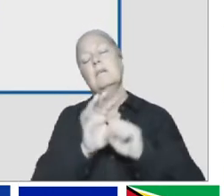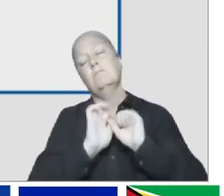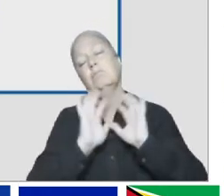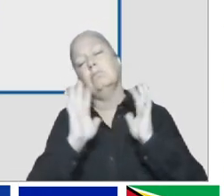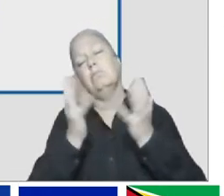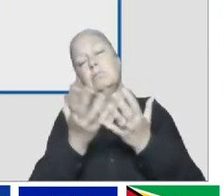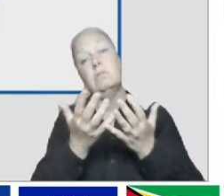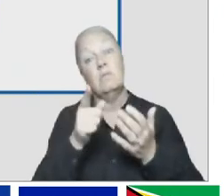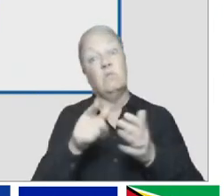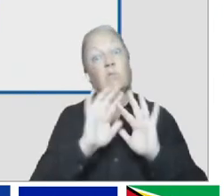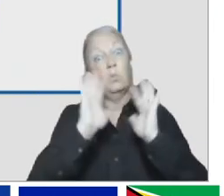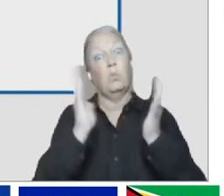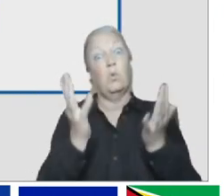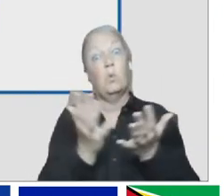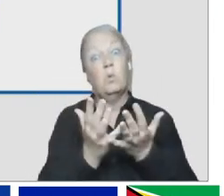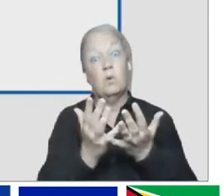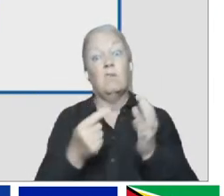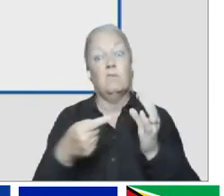was